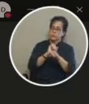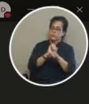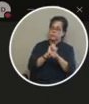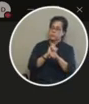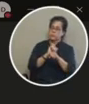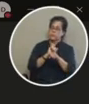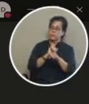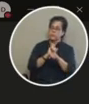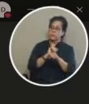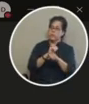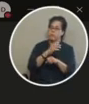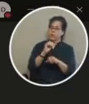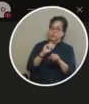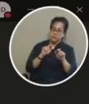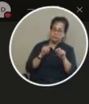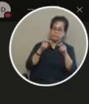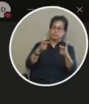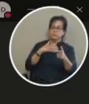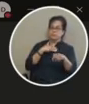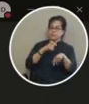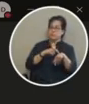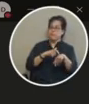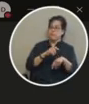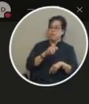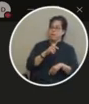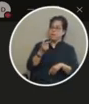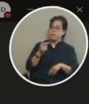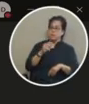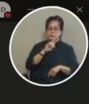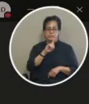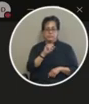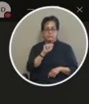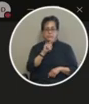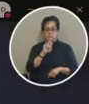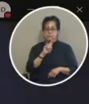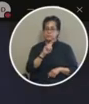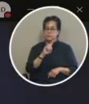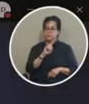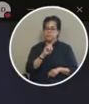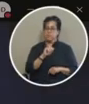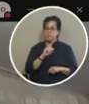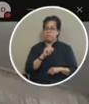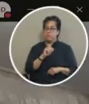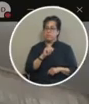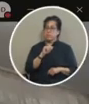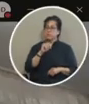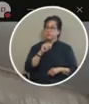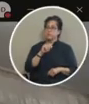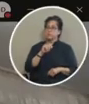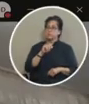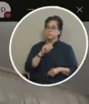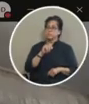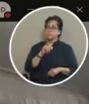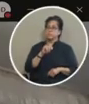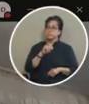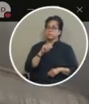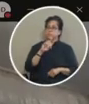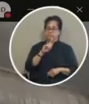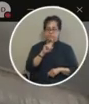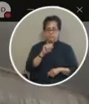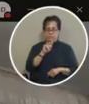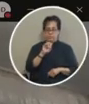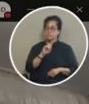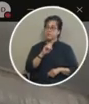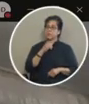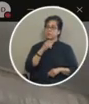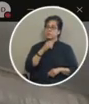I yield my time. Hi, this is David. Can you hear me? Hi, David. Yes, we can. Hi, yes, sorry about